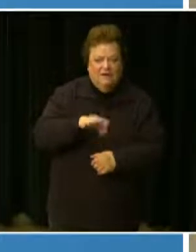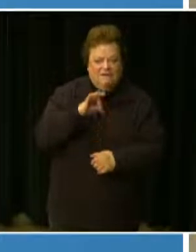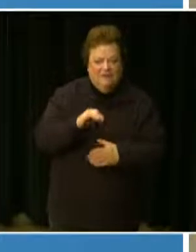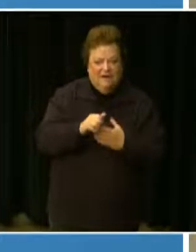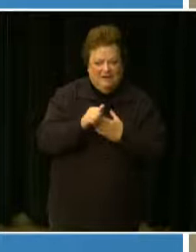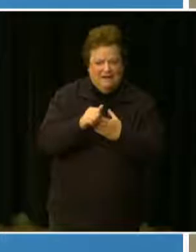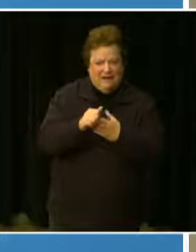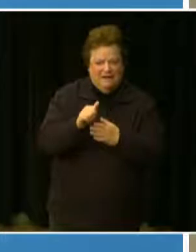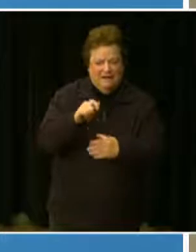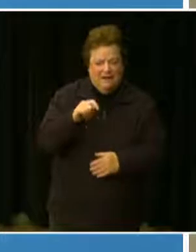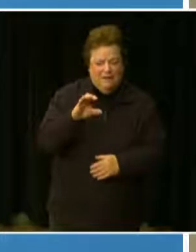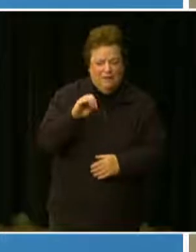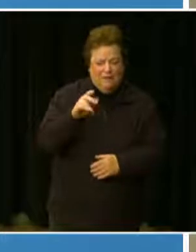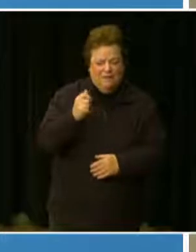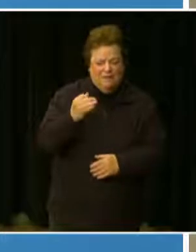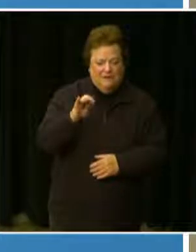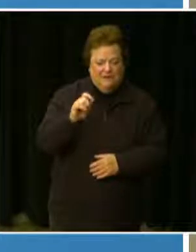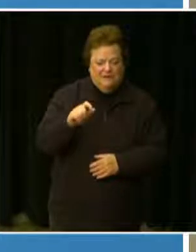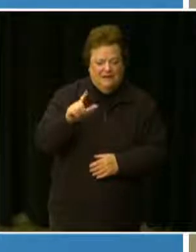at